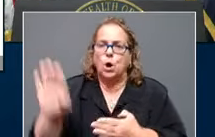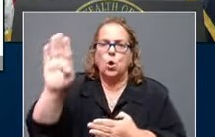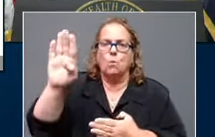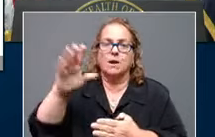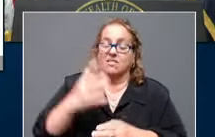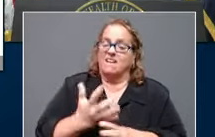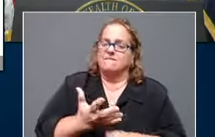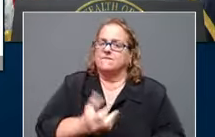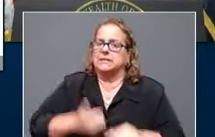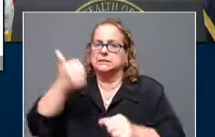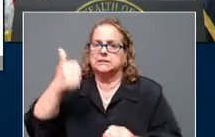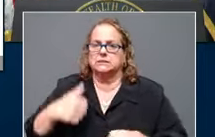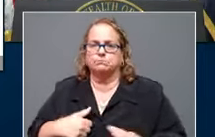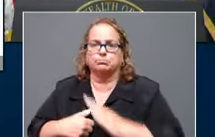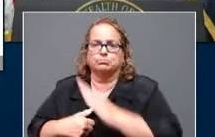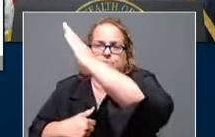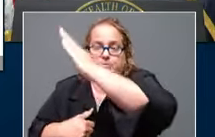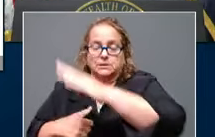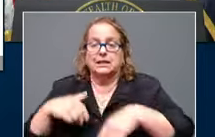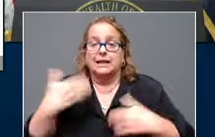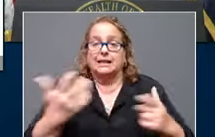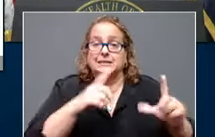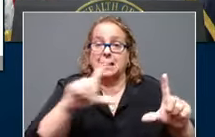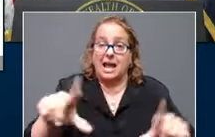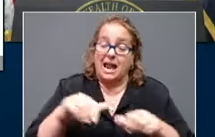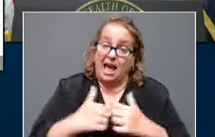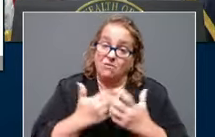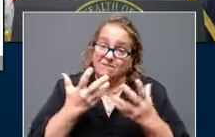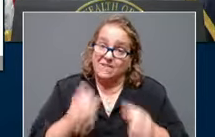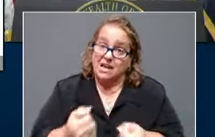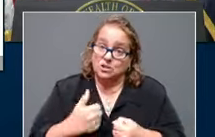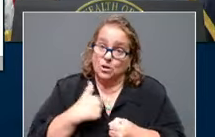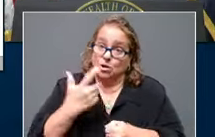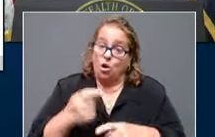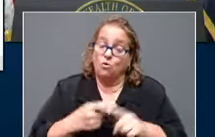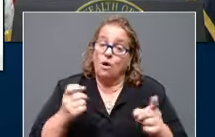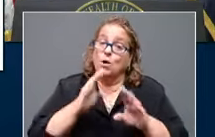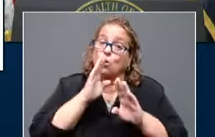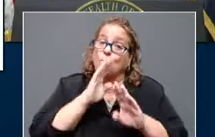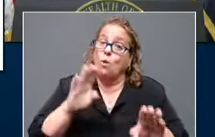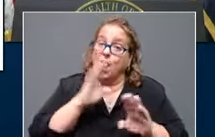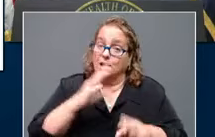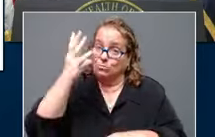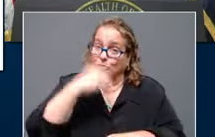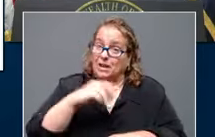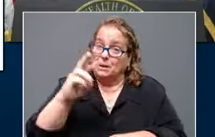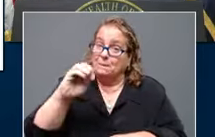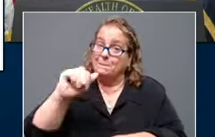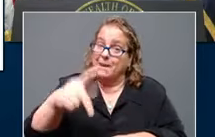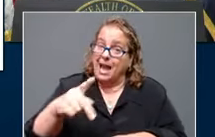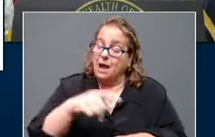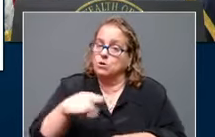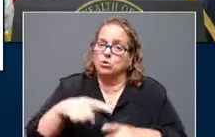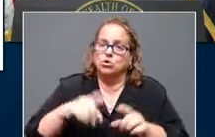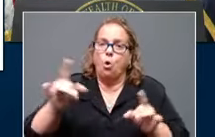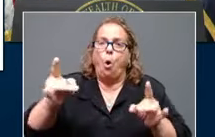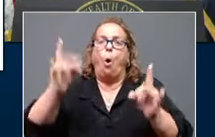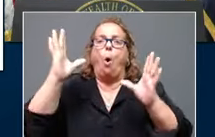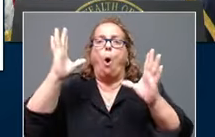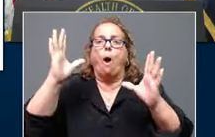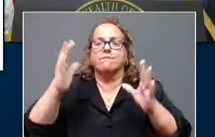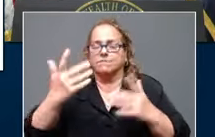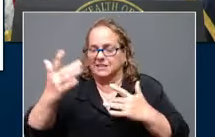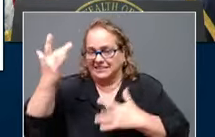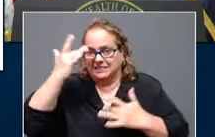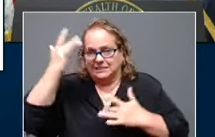If colors are your thing, this is pretty visibly, obviously horrible. Next slide, please. 3 slides the